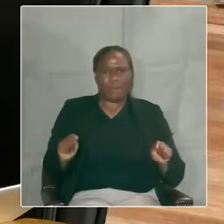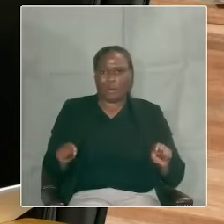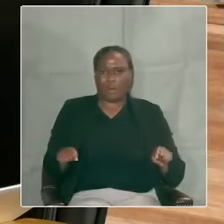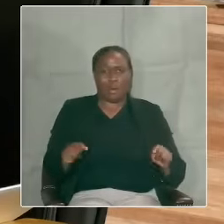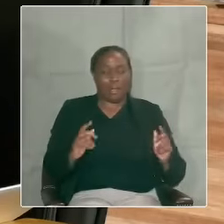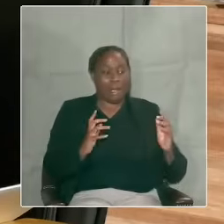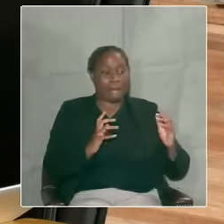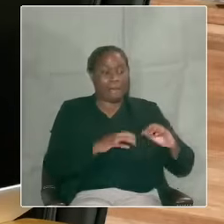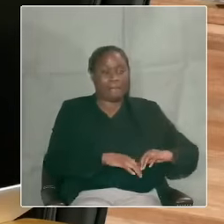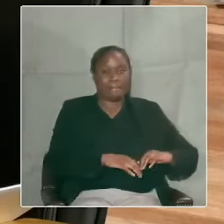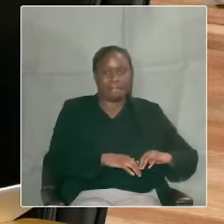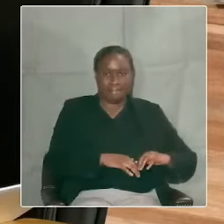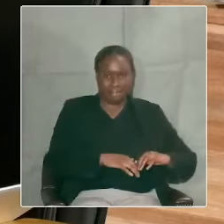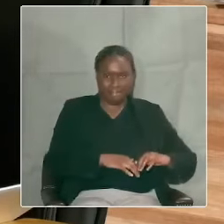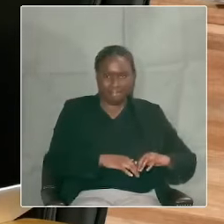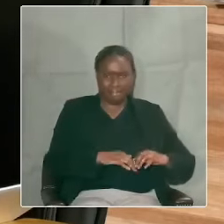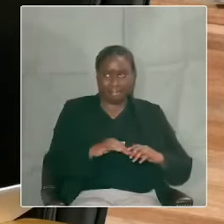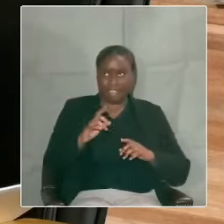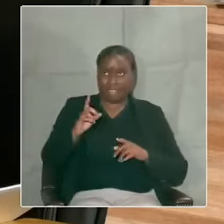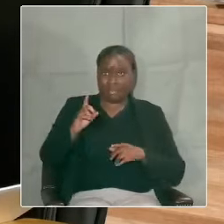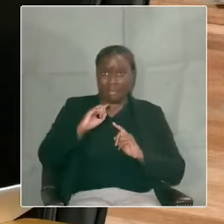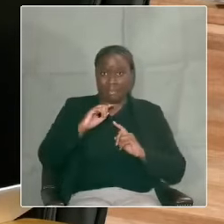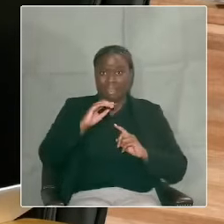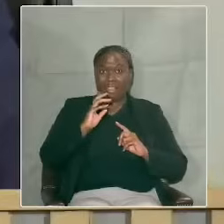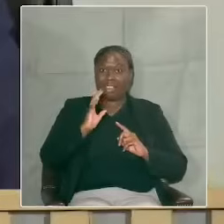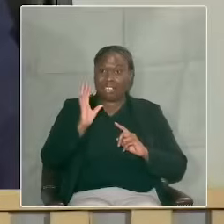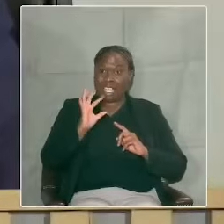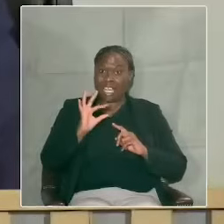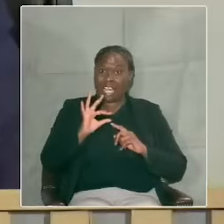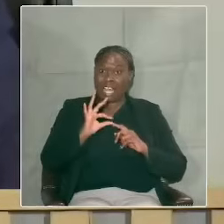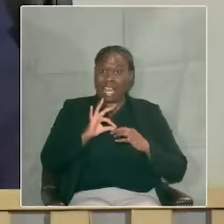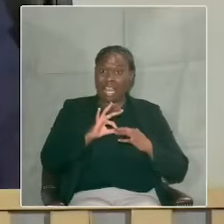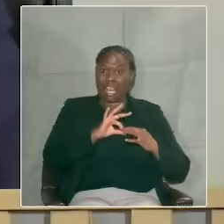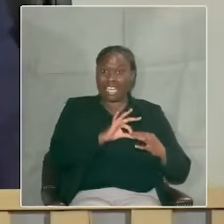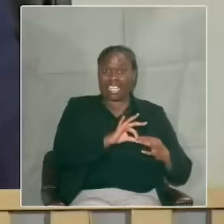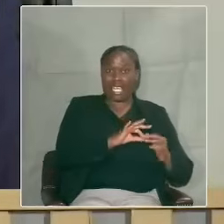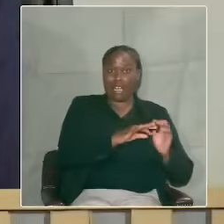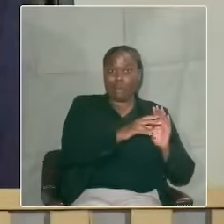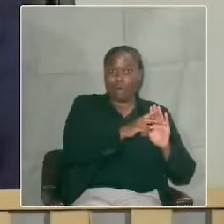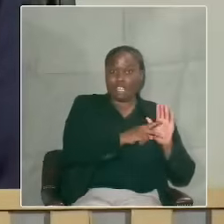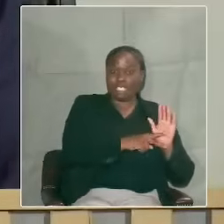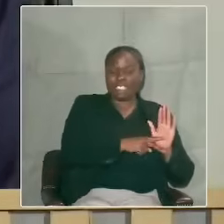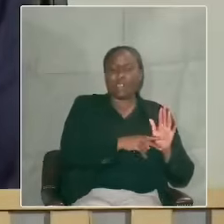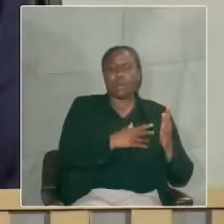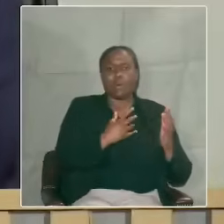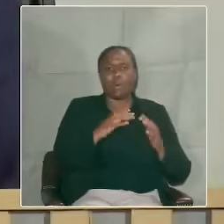that constitute policy or direction by the minister?